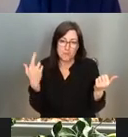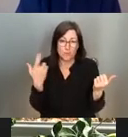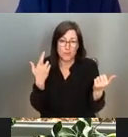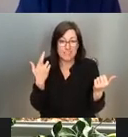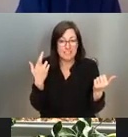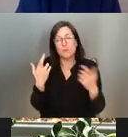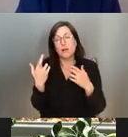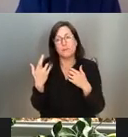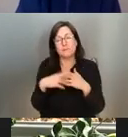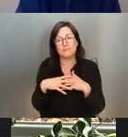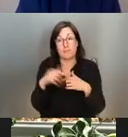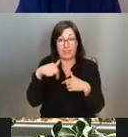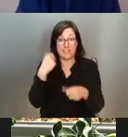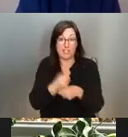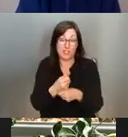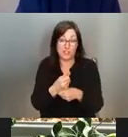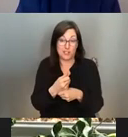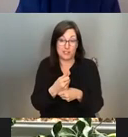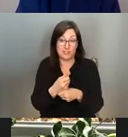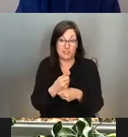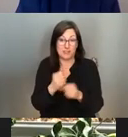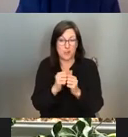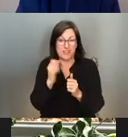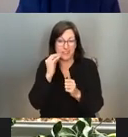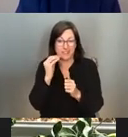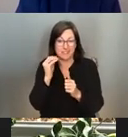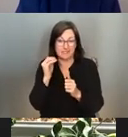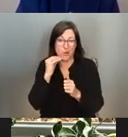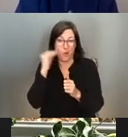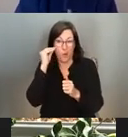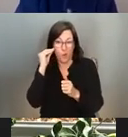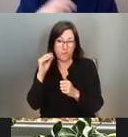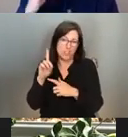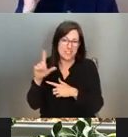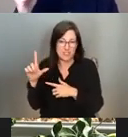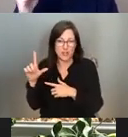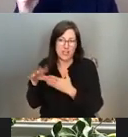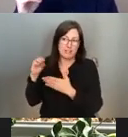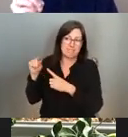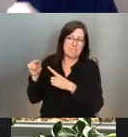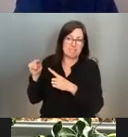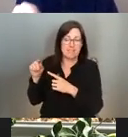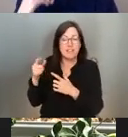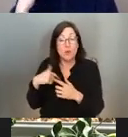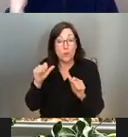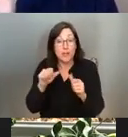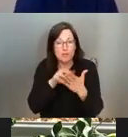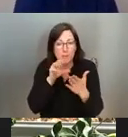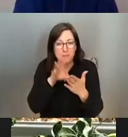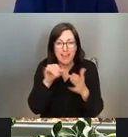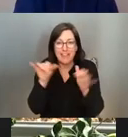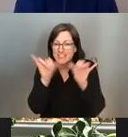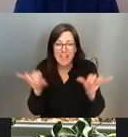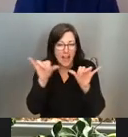it really came to be this year with at-home learning, distance learning, because we were able to replicate the same